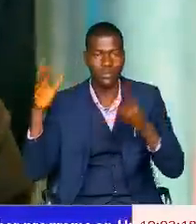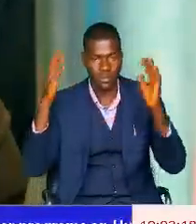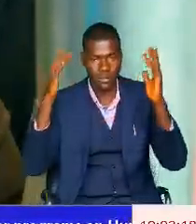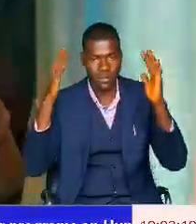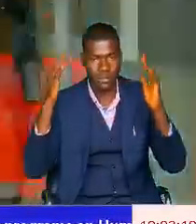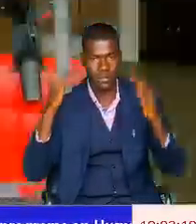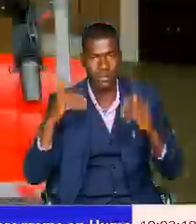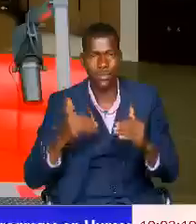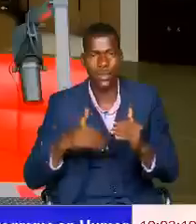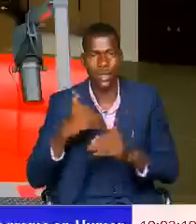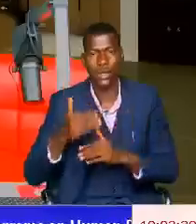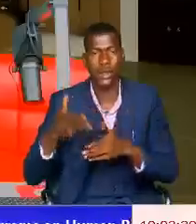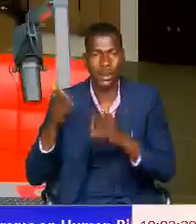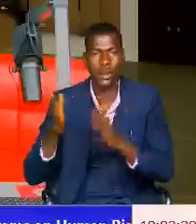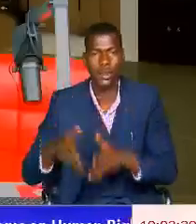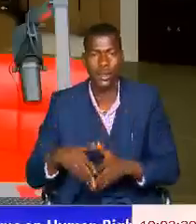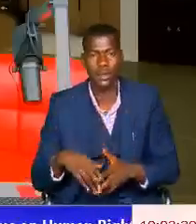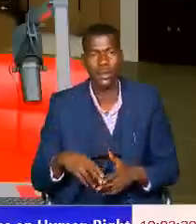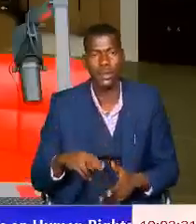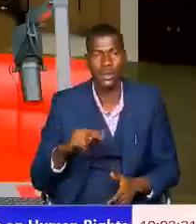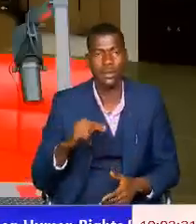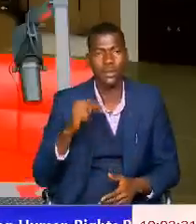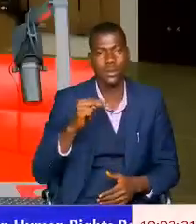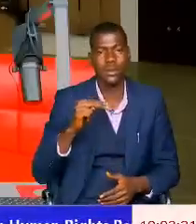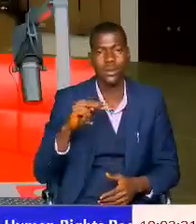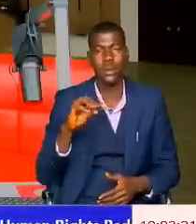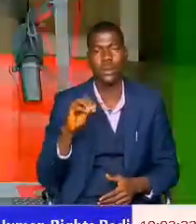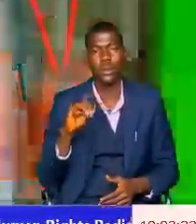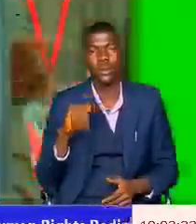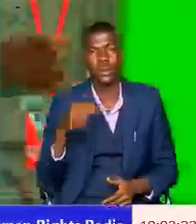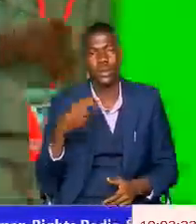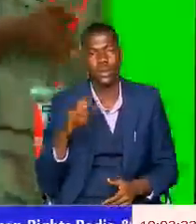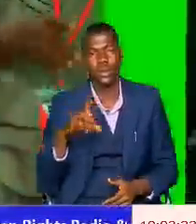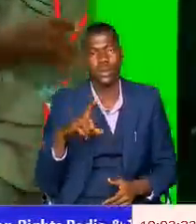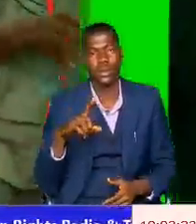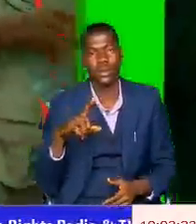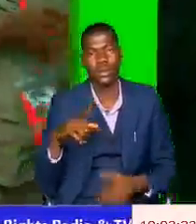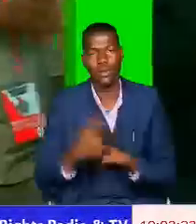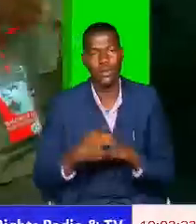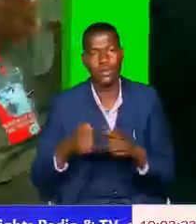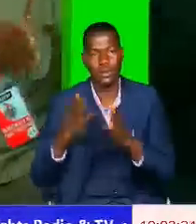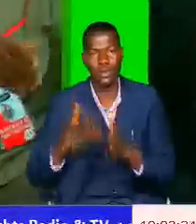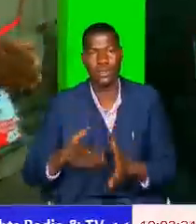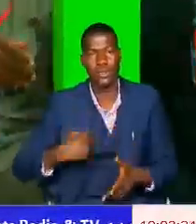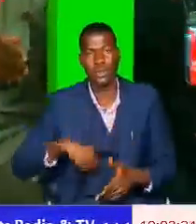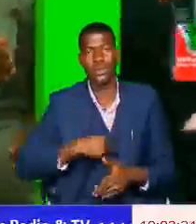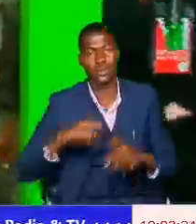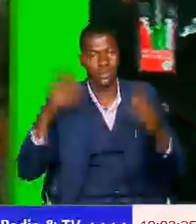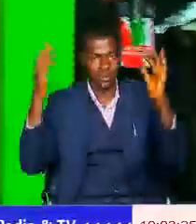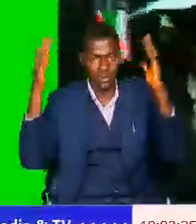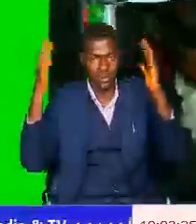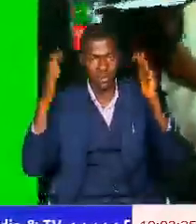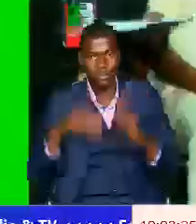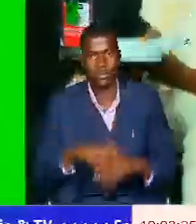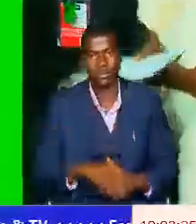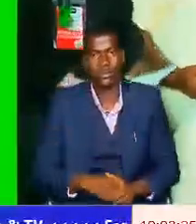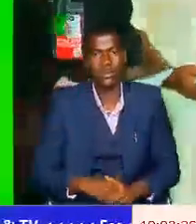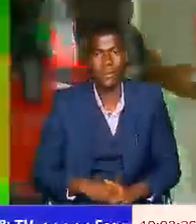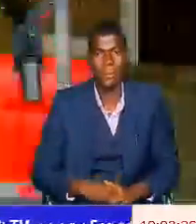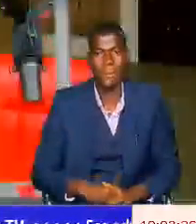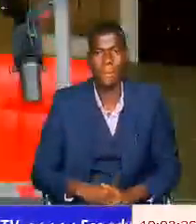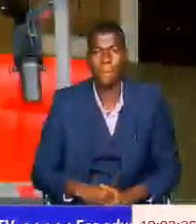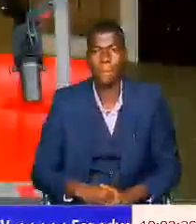A nodal officer. Where do you come from? Sorry, sir. Ordinary president, sir. As a nodal